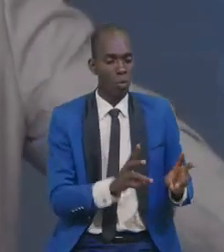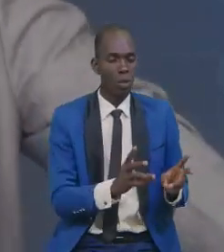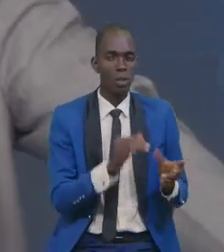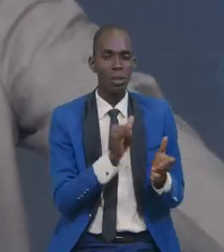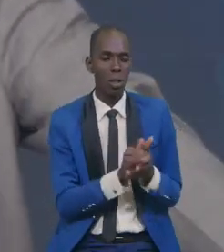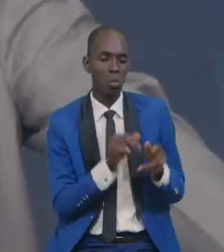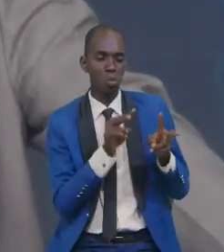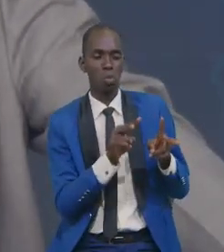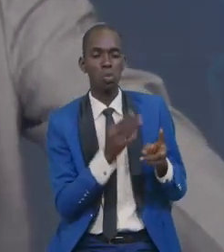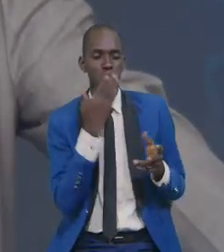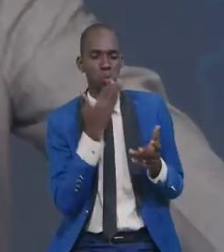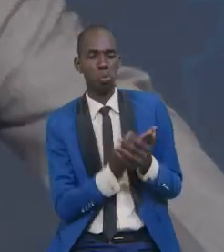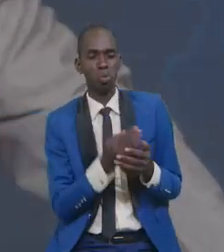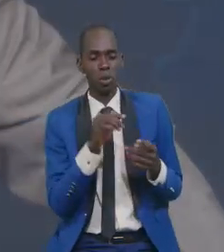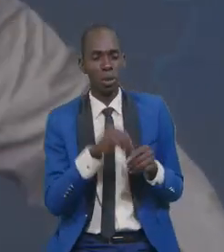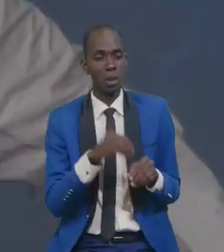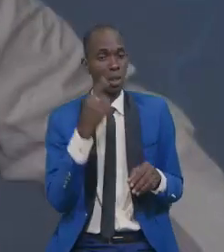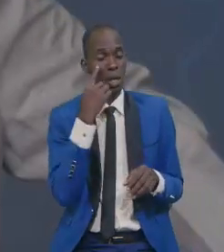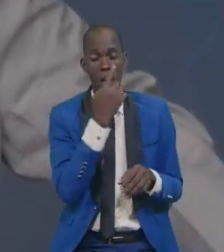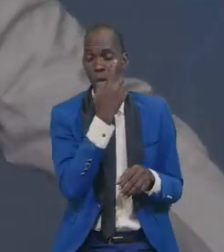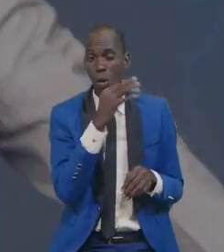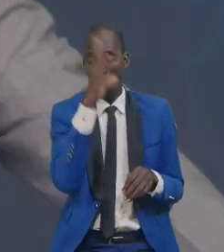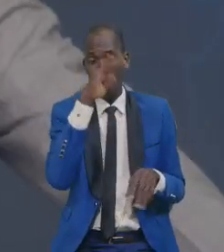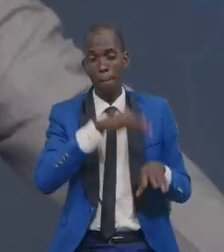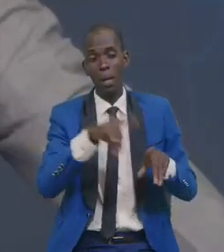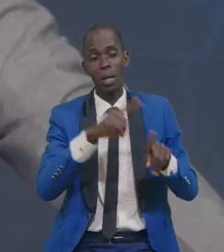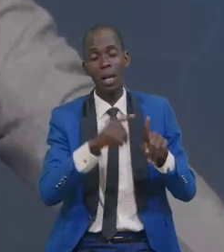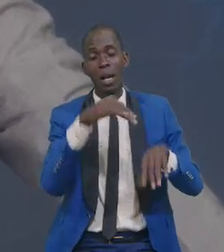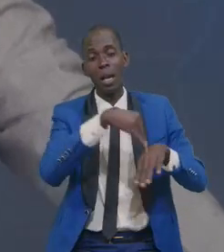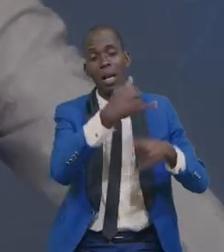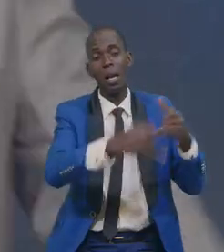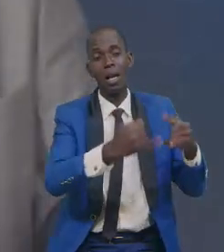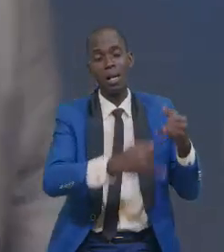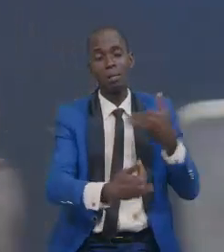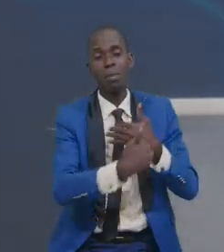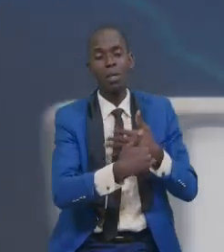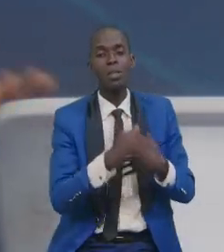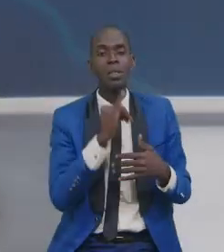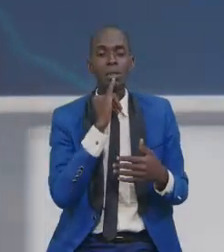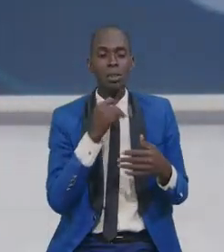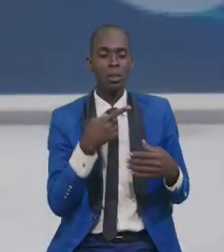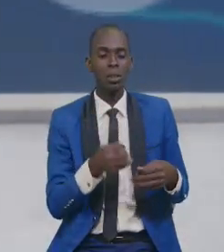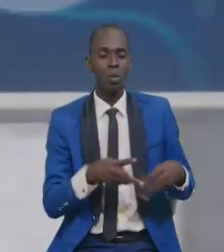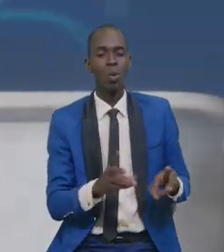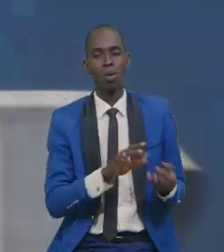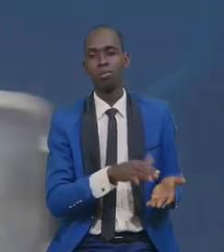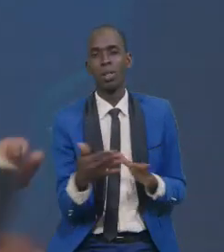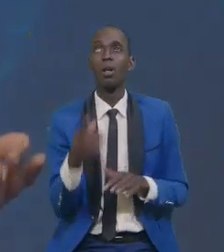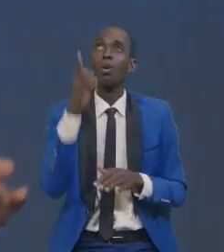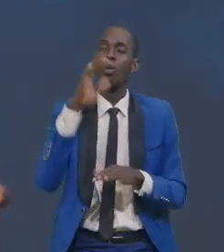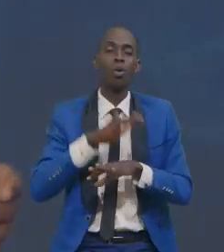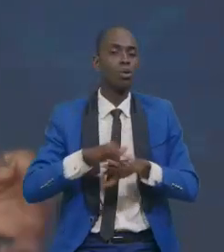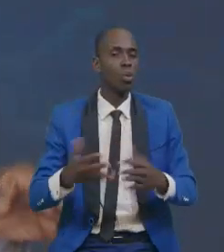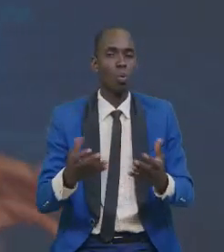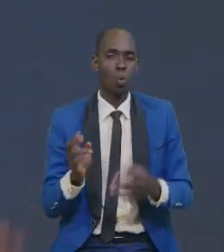right to a man, but the ends thereof are the ways of death. And God doesn't want us to die, so